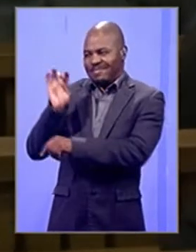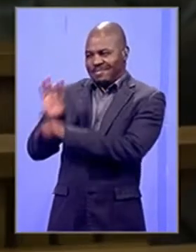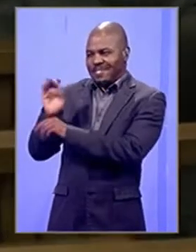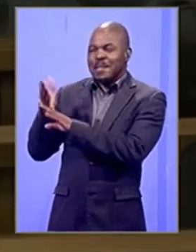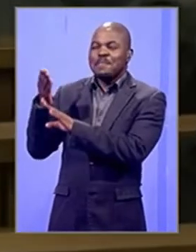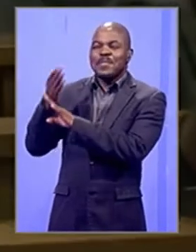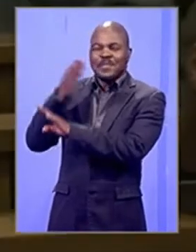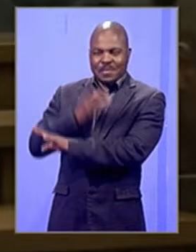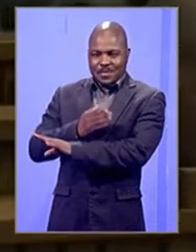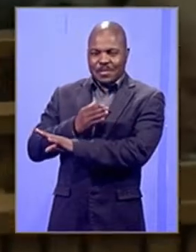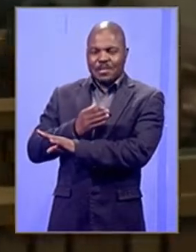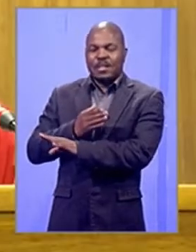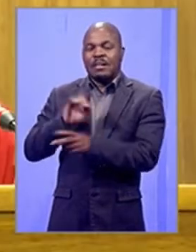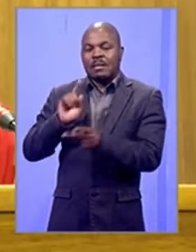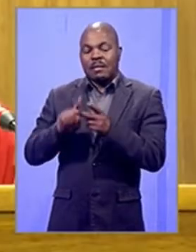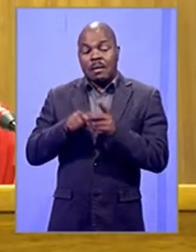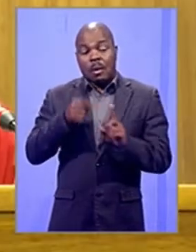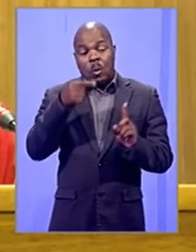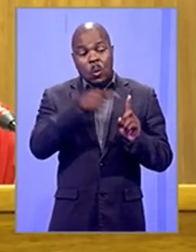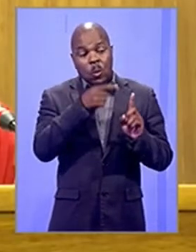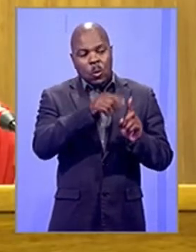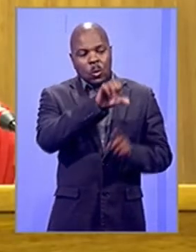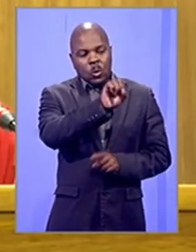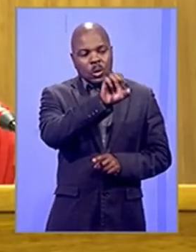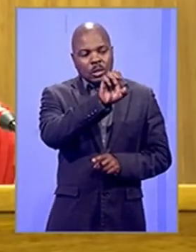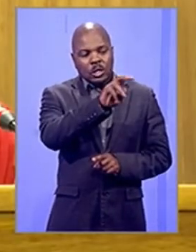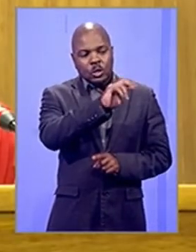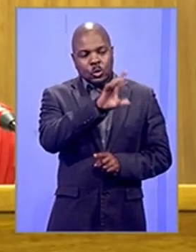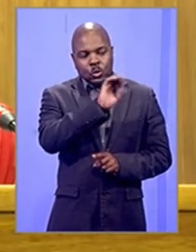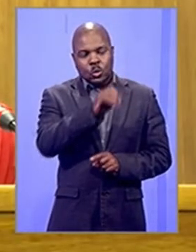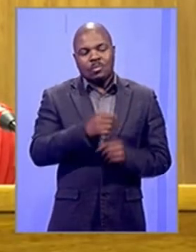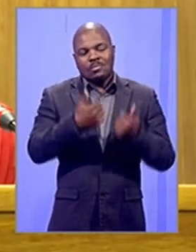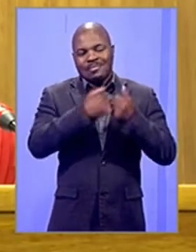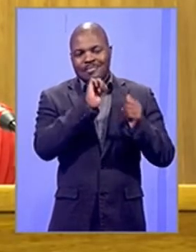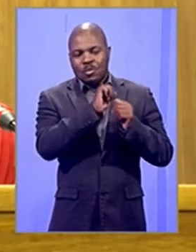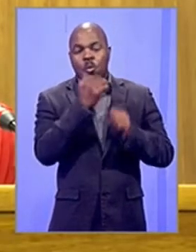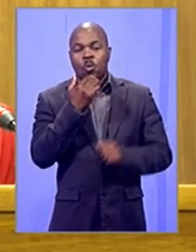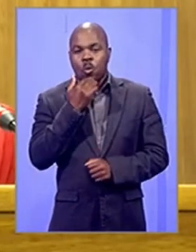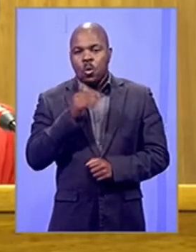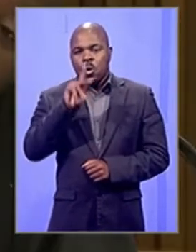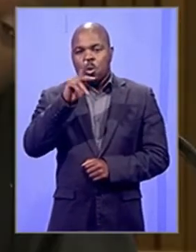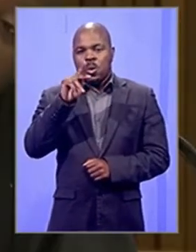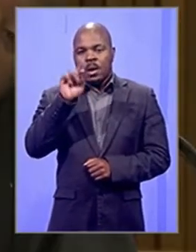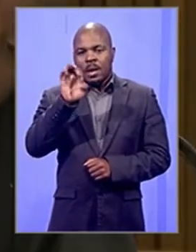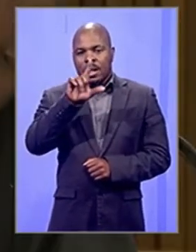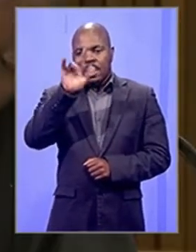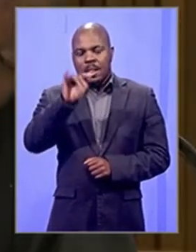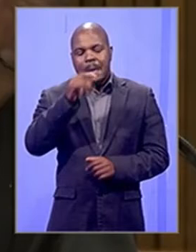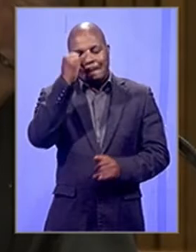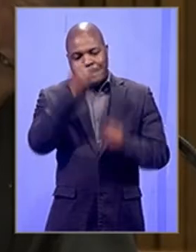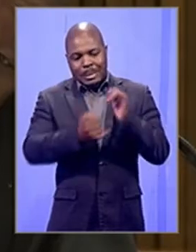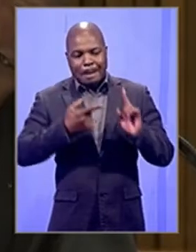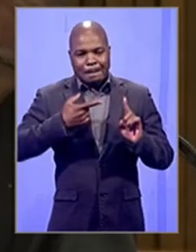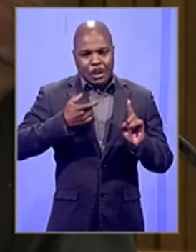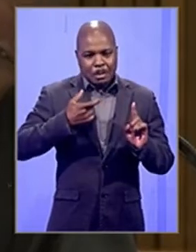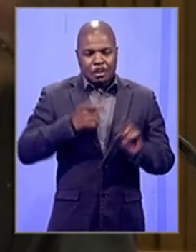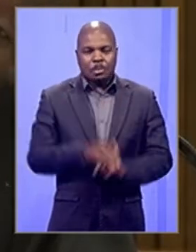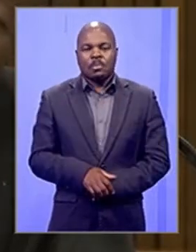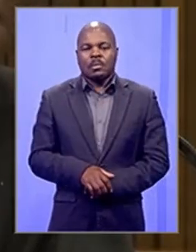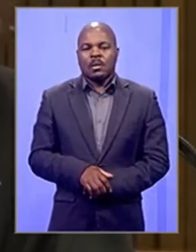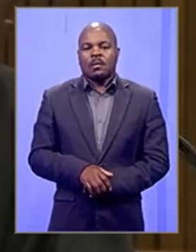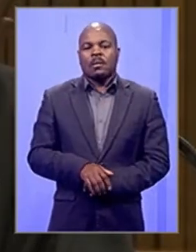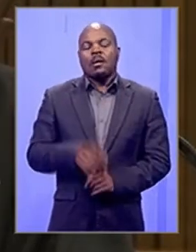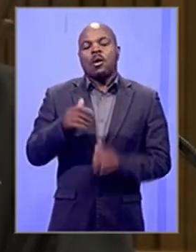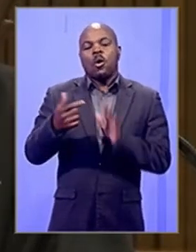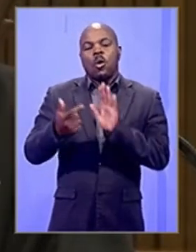le gore Meyiwa o thuntšitšwe ka phošo ke lekgarebe la gagwe ka nako yeo ke Khumalo. Moemedi wa